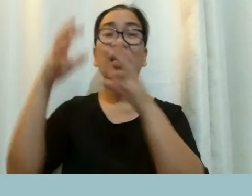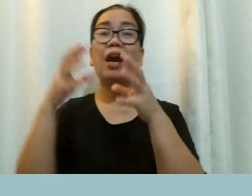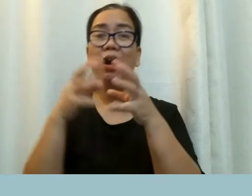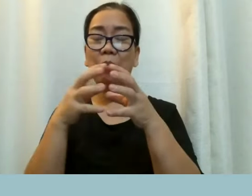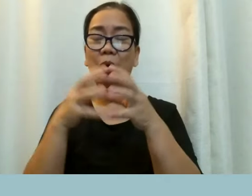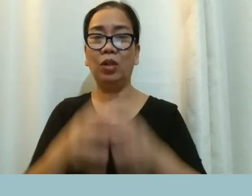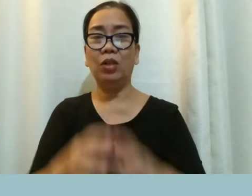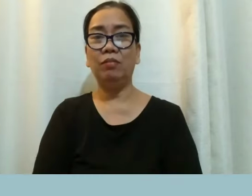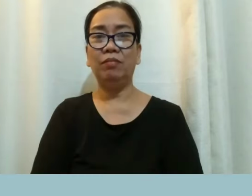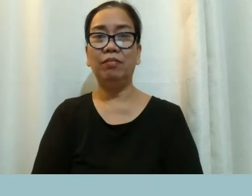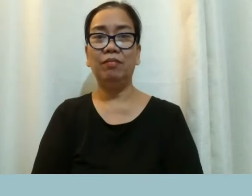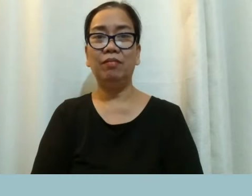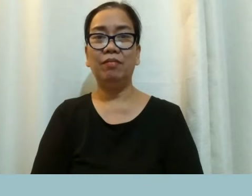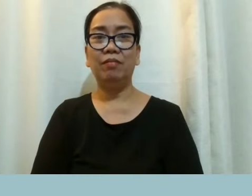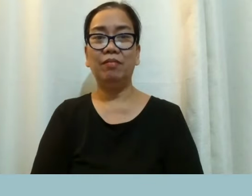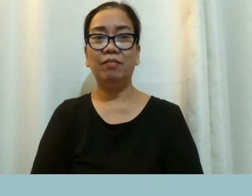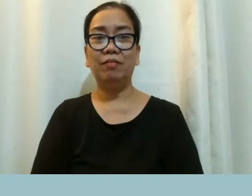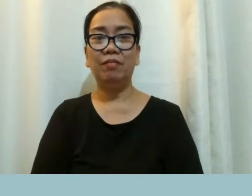holding a ball.